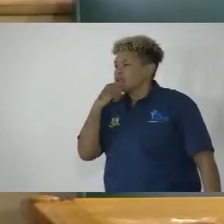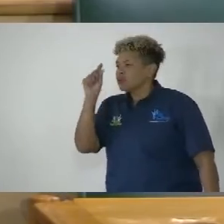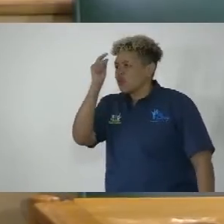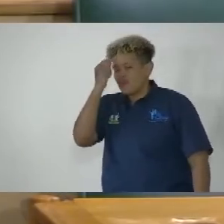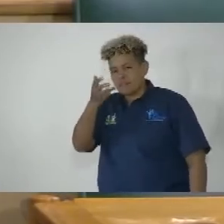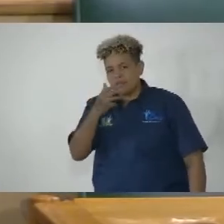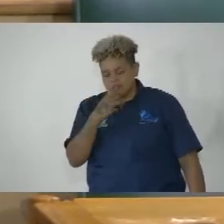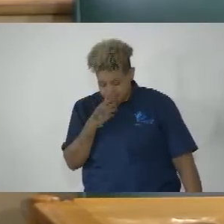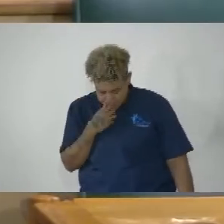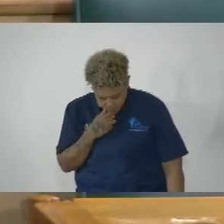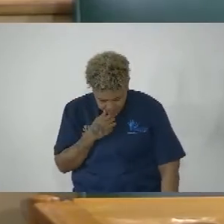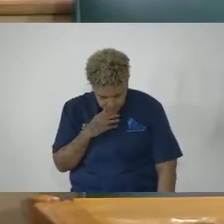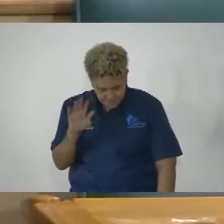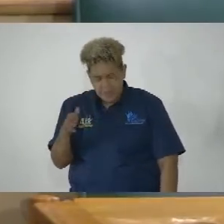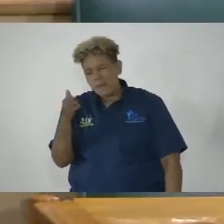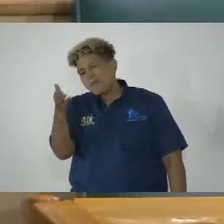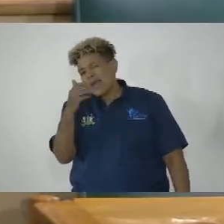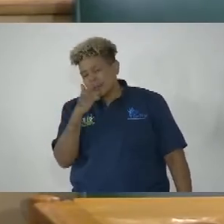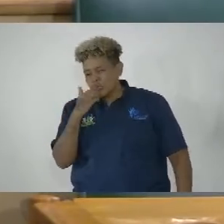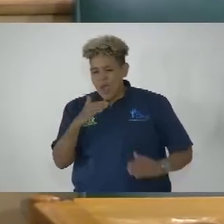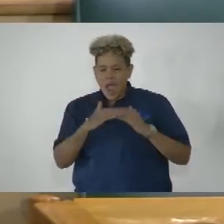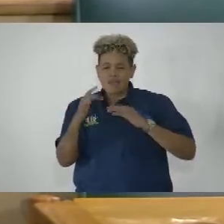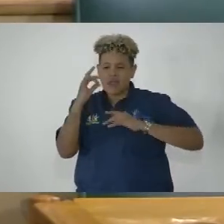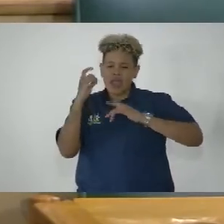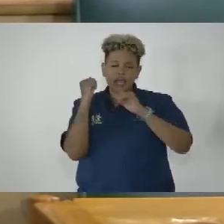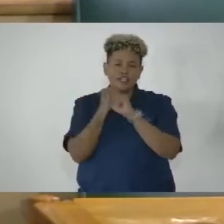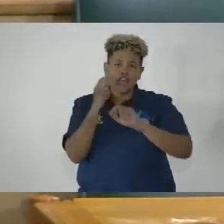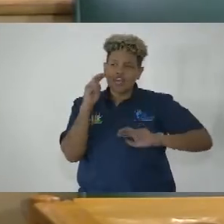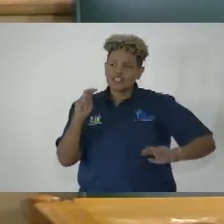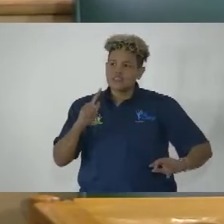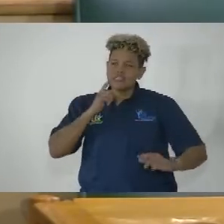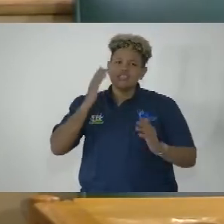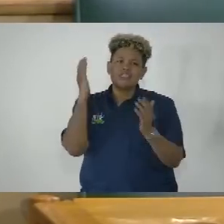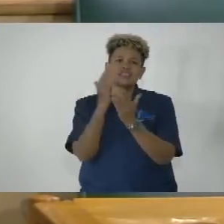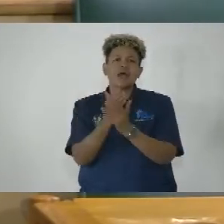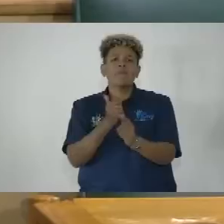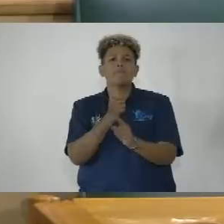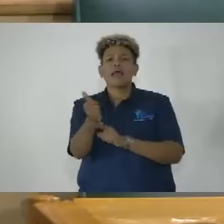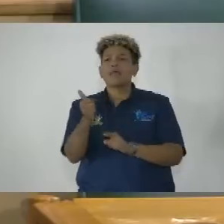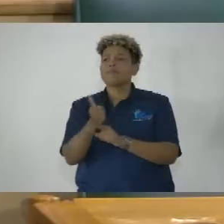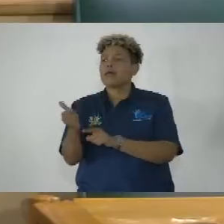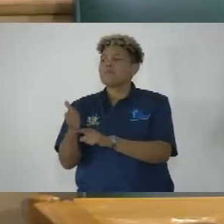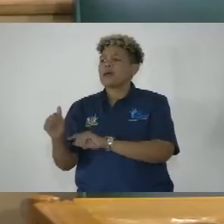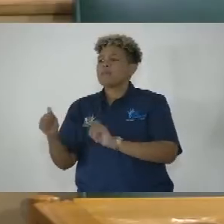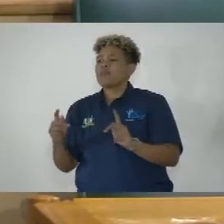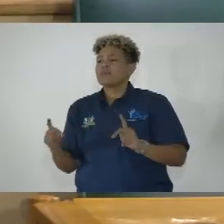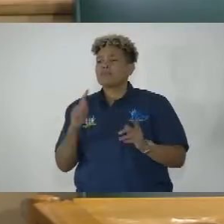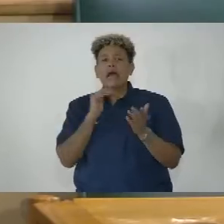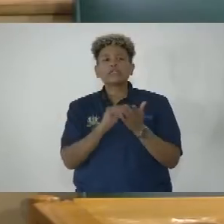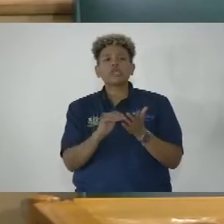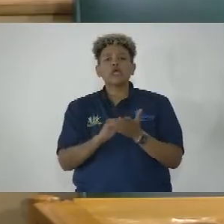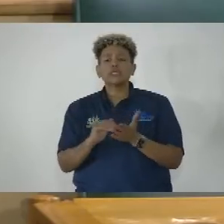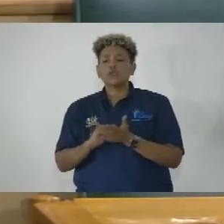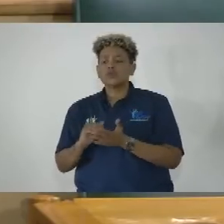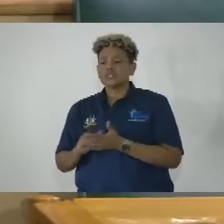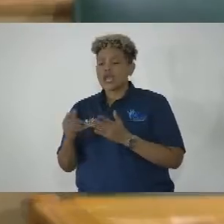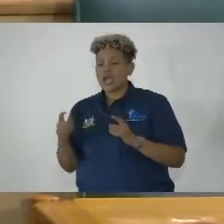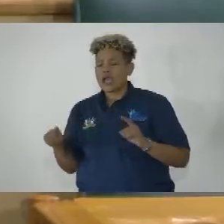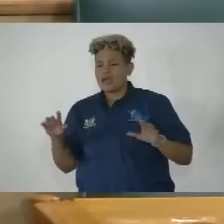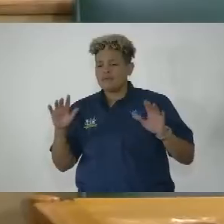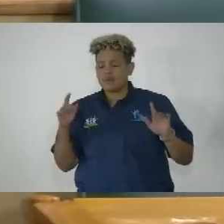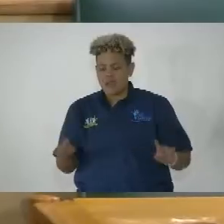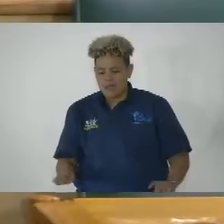government, beg you, after 8 years, stop blaming others and making excuses for